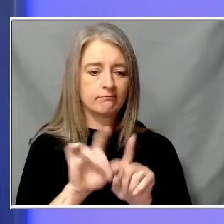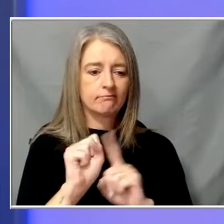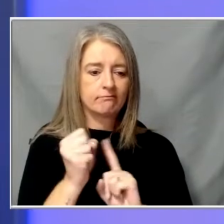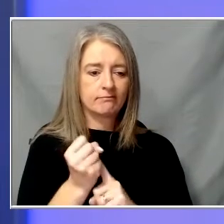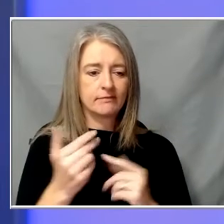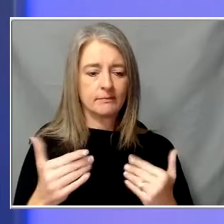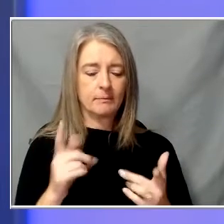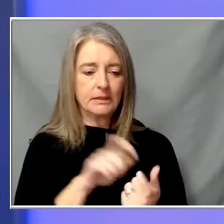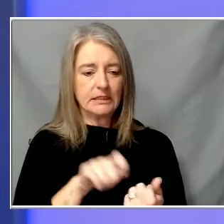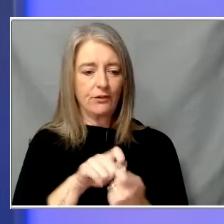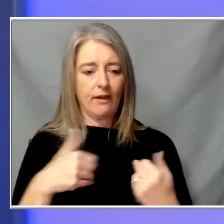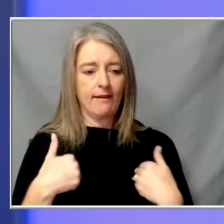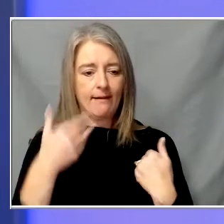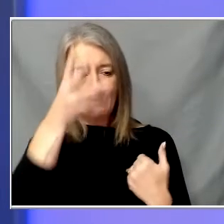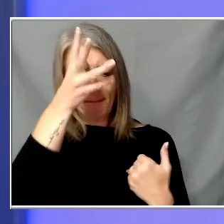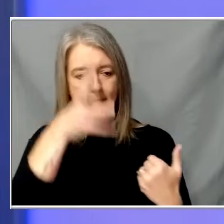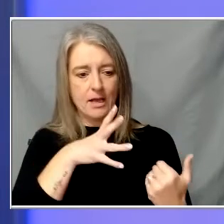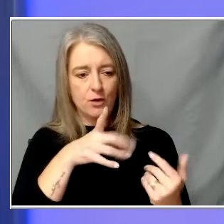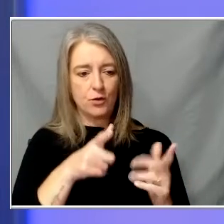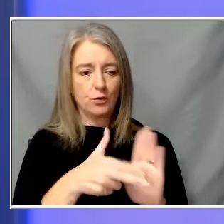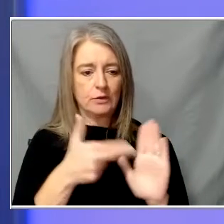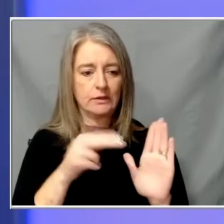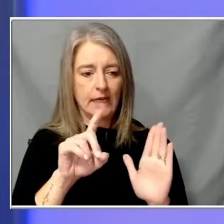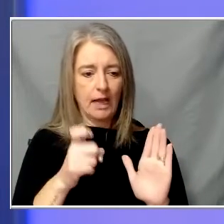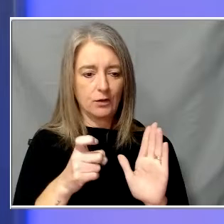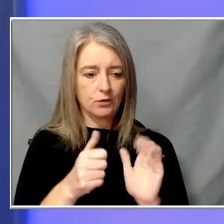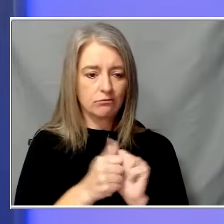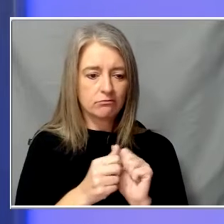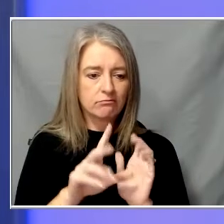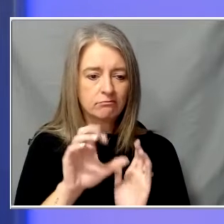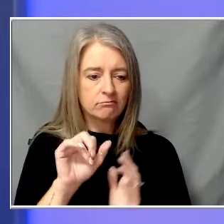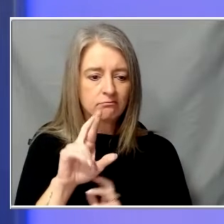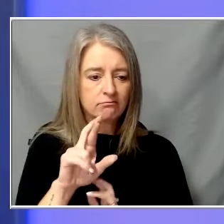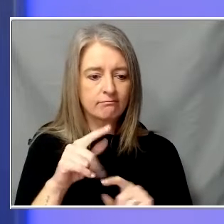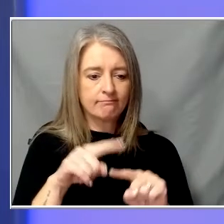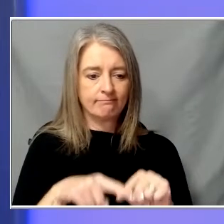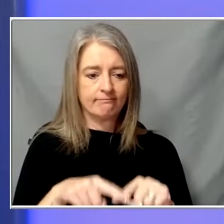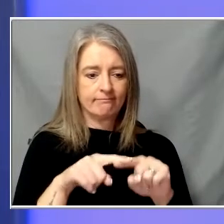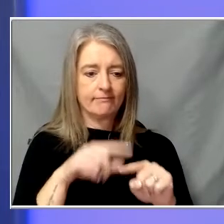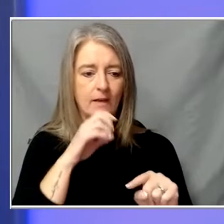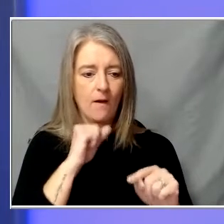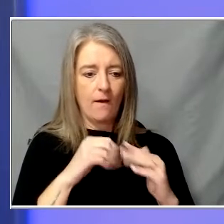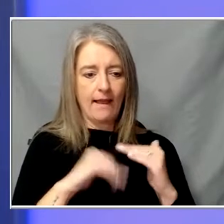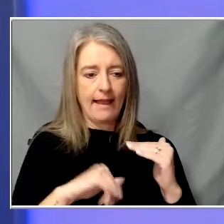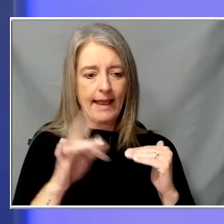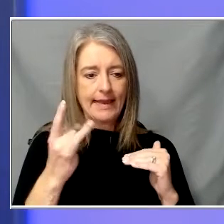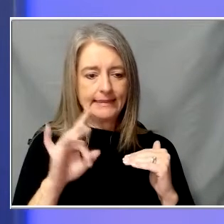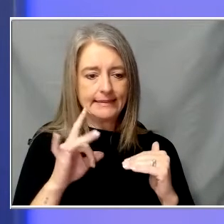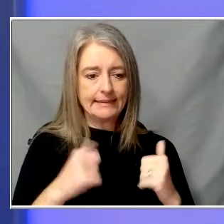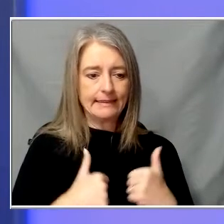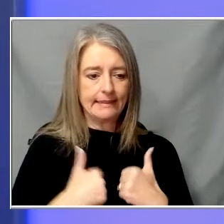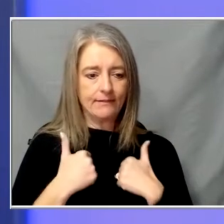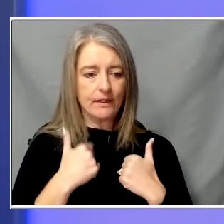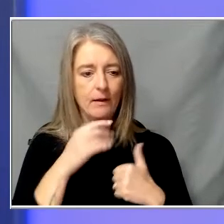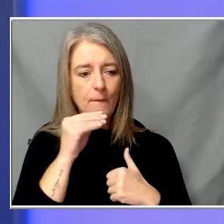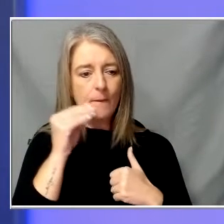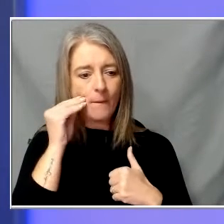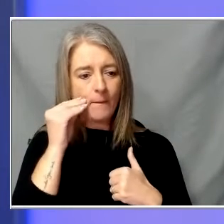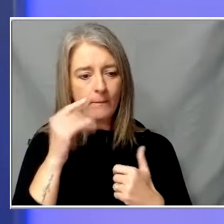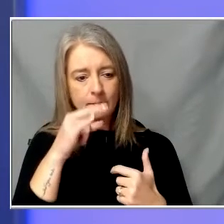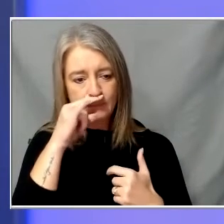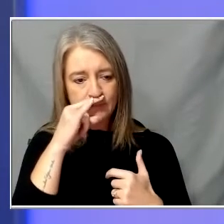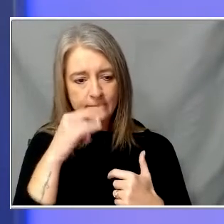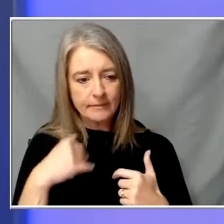men that are diagnosed with cancer, that have dependents under the age of 18 living at home with them.